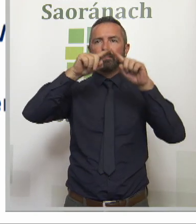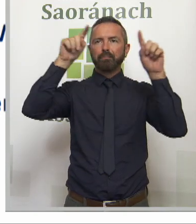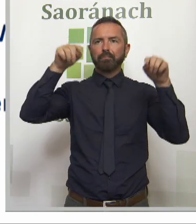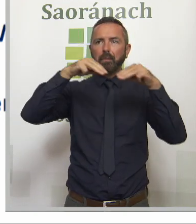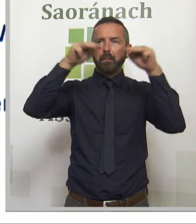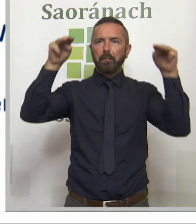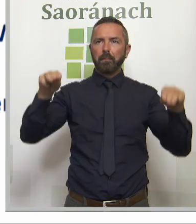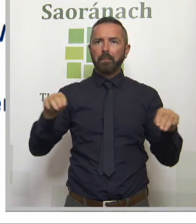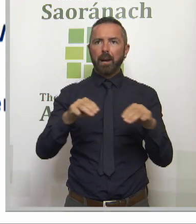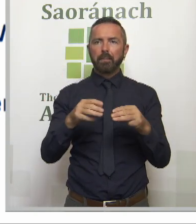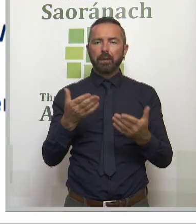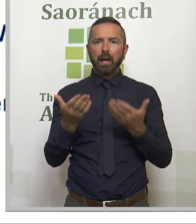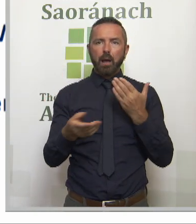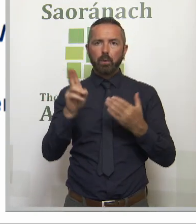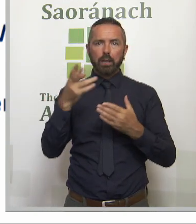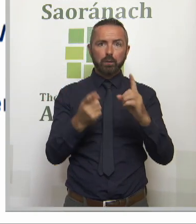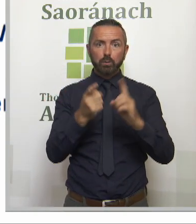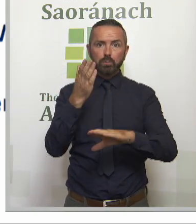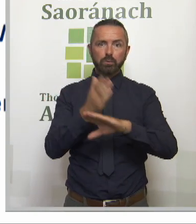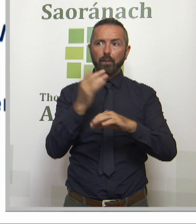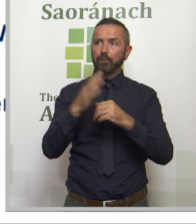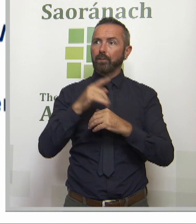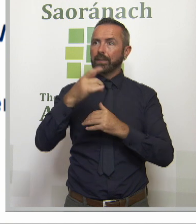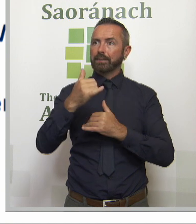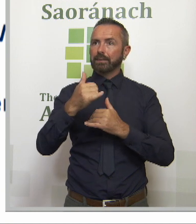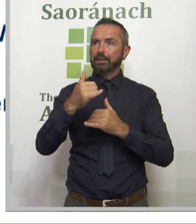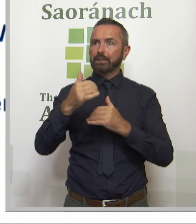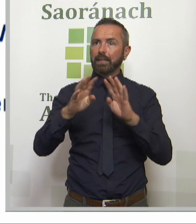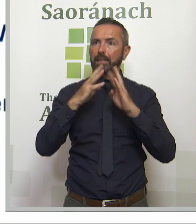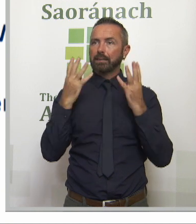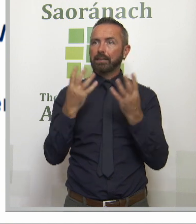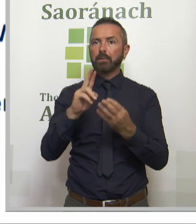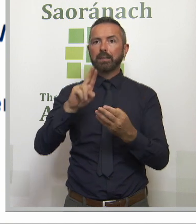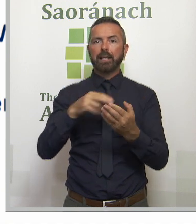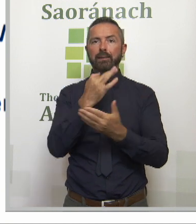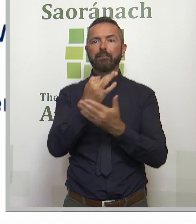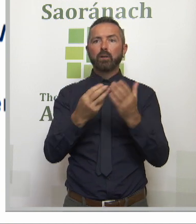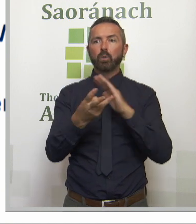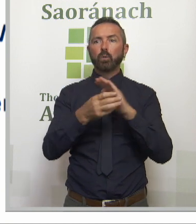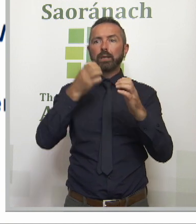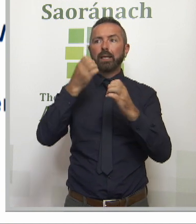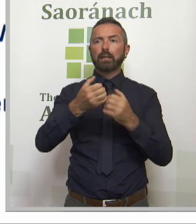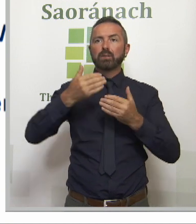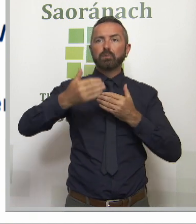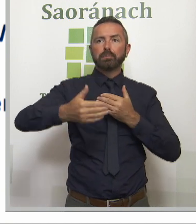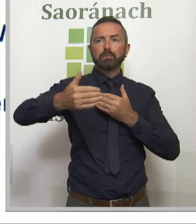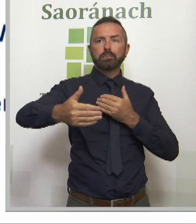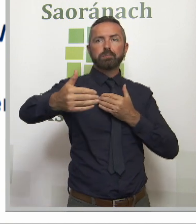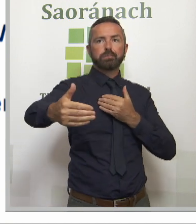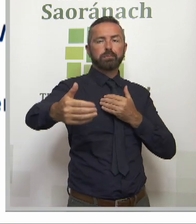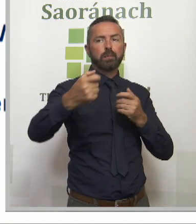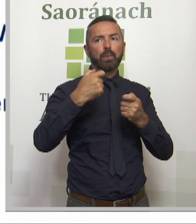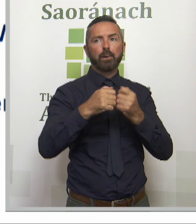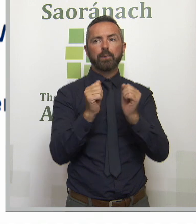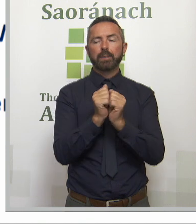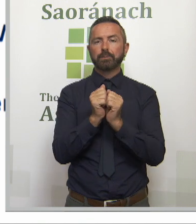going to do our work for the rest of the Assembly into the next coming weekends. So we're proposing a particular way